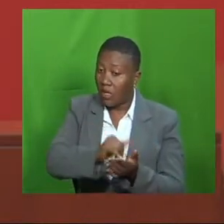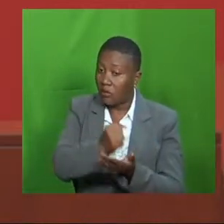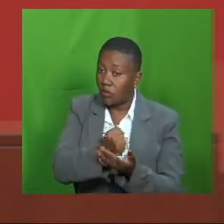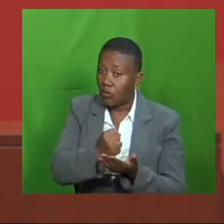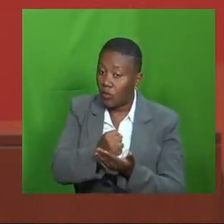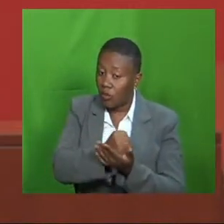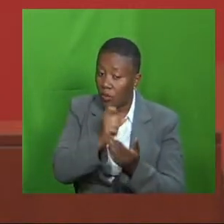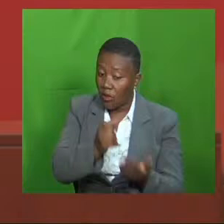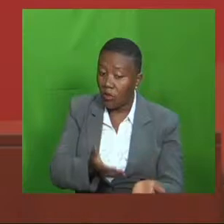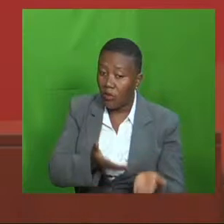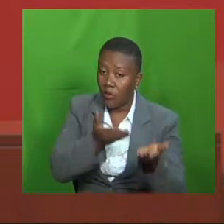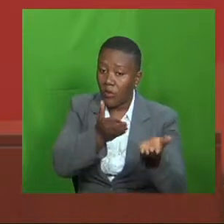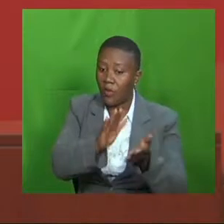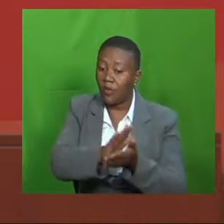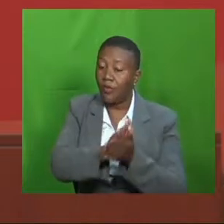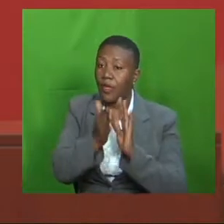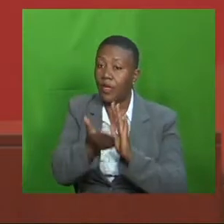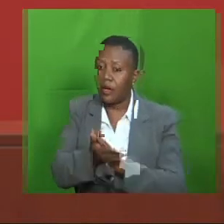parliamentary paper.